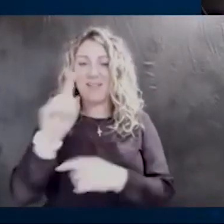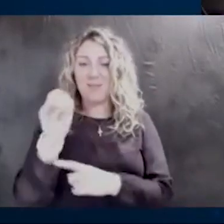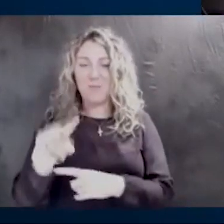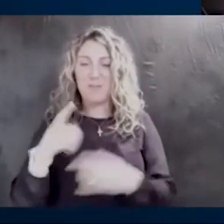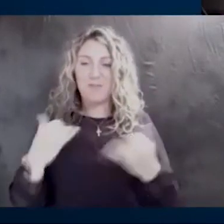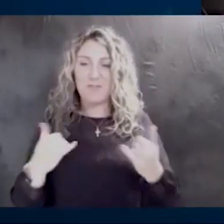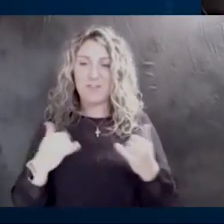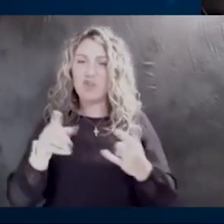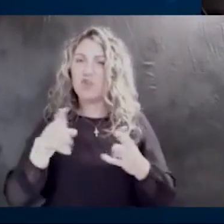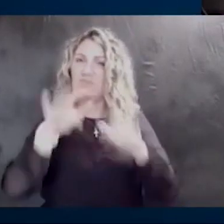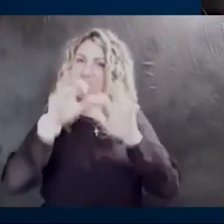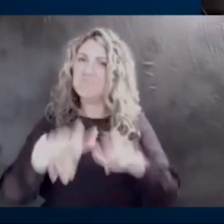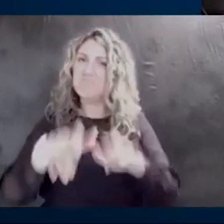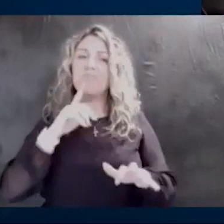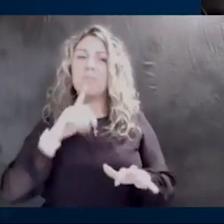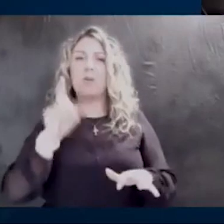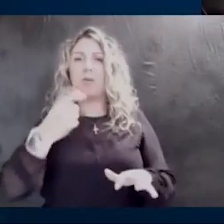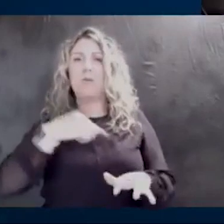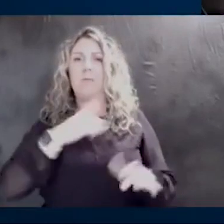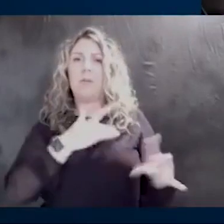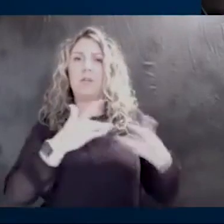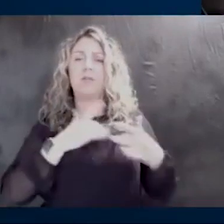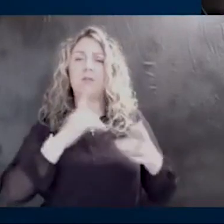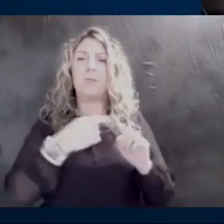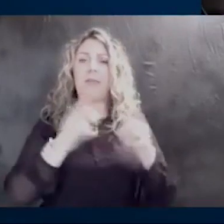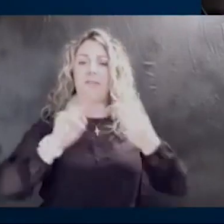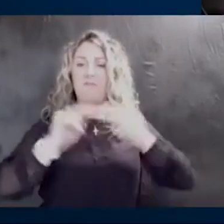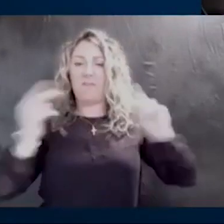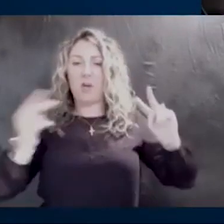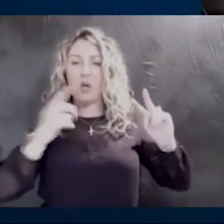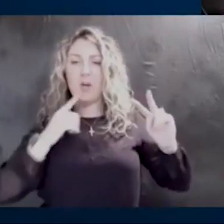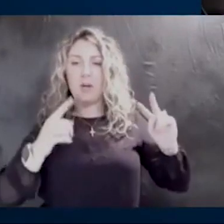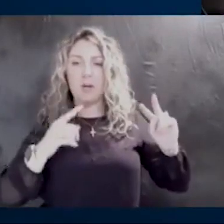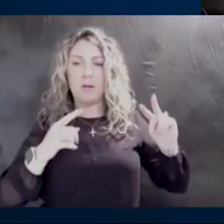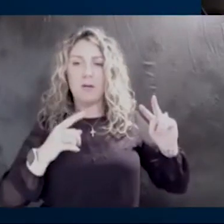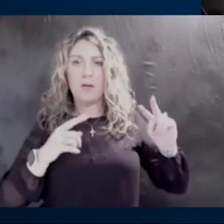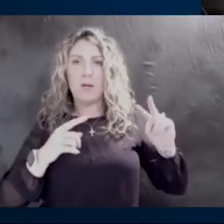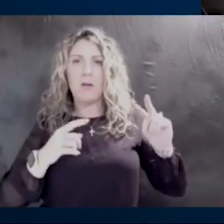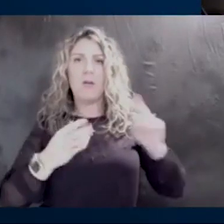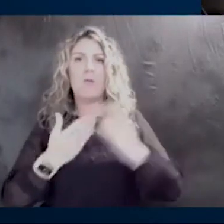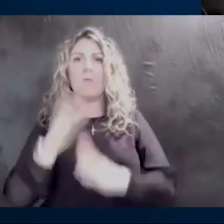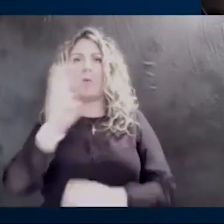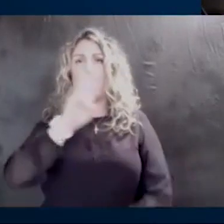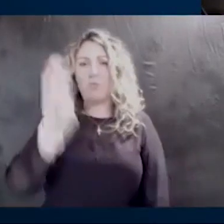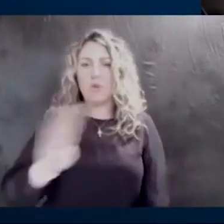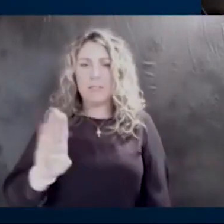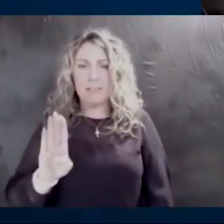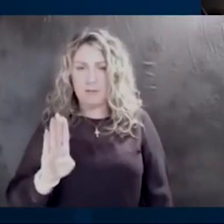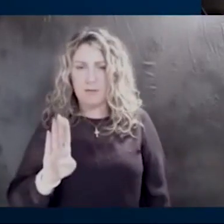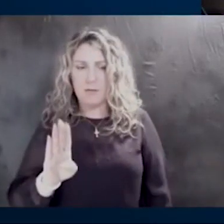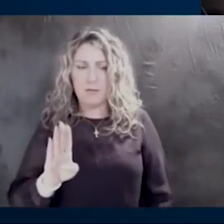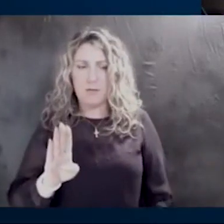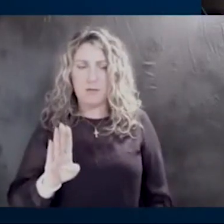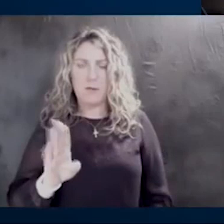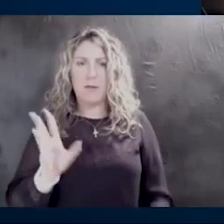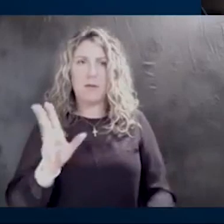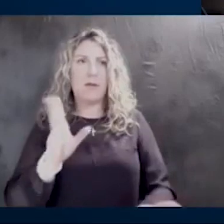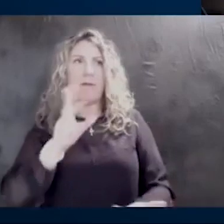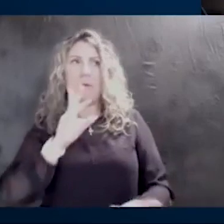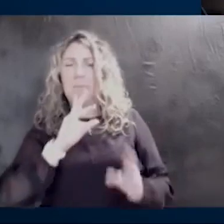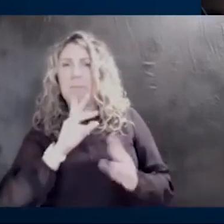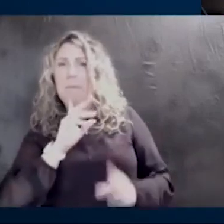writes, should we be concerned about the variant that is ravaging Brazil? Apparently, especially with Brazilian